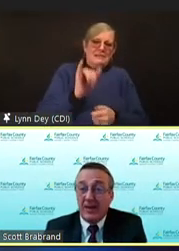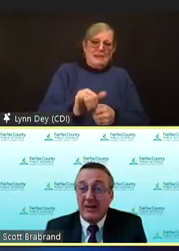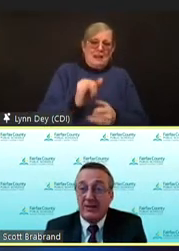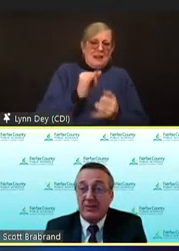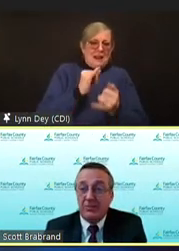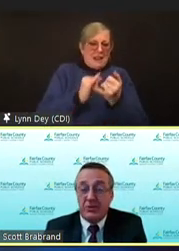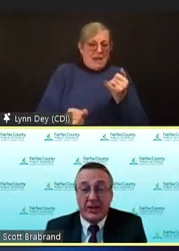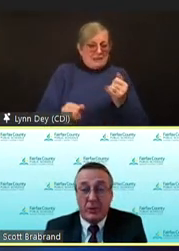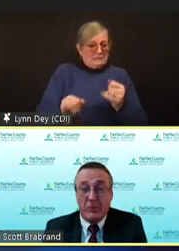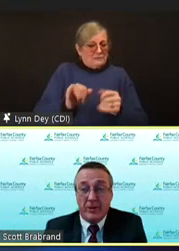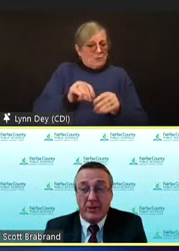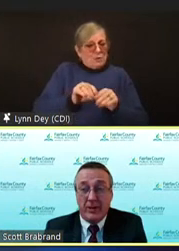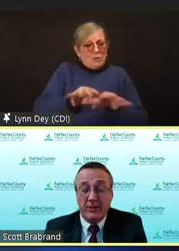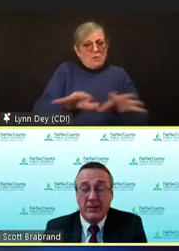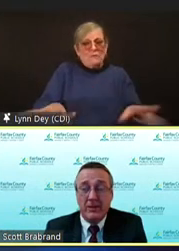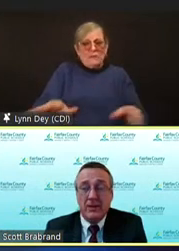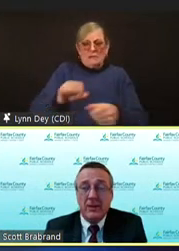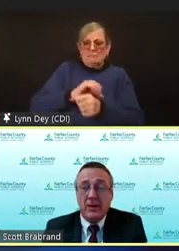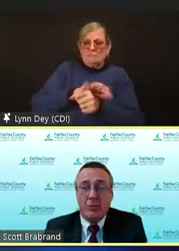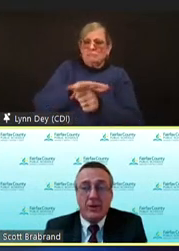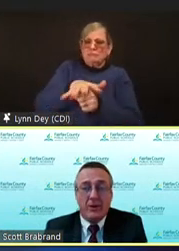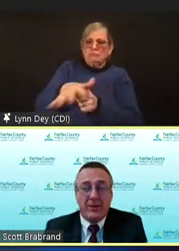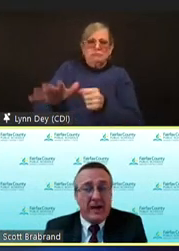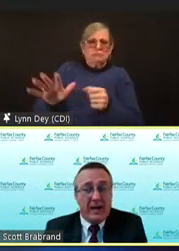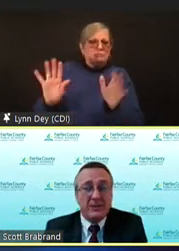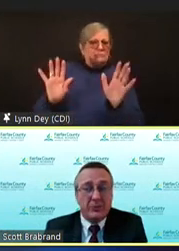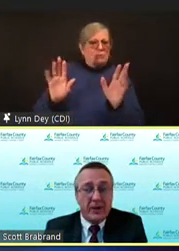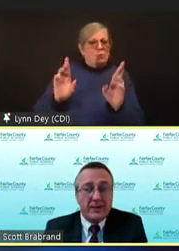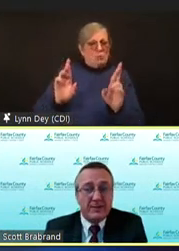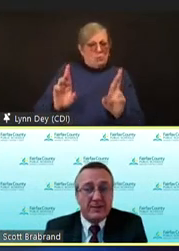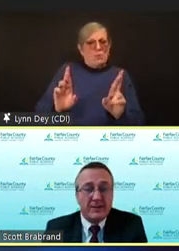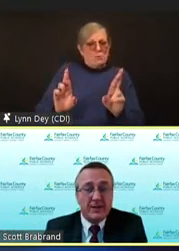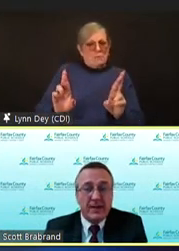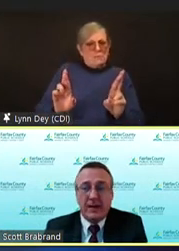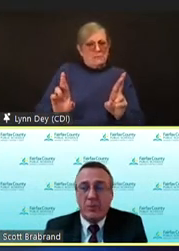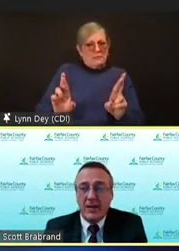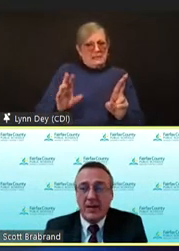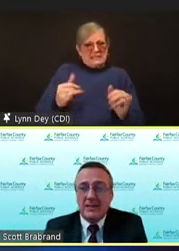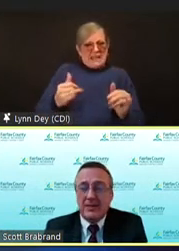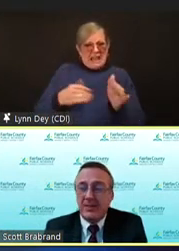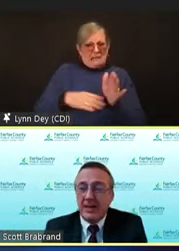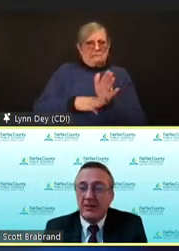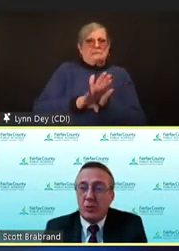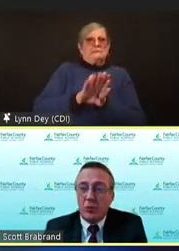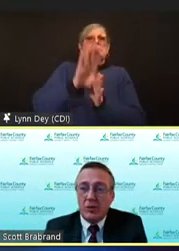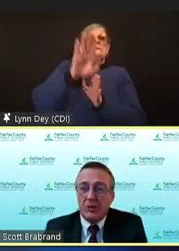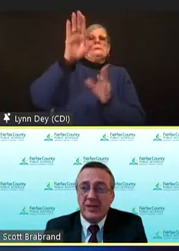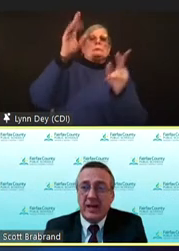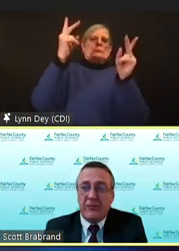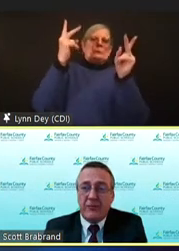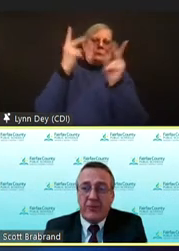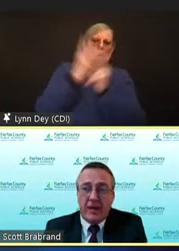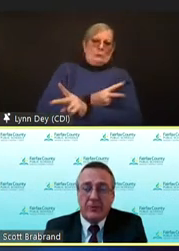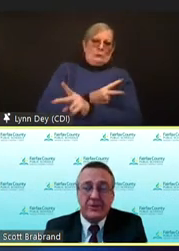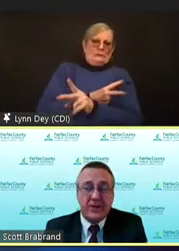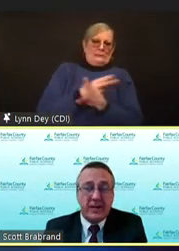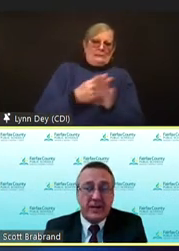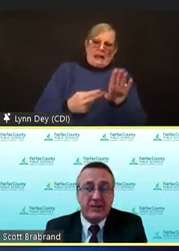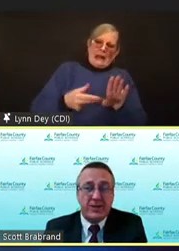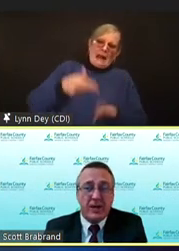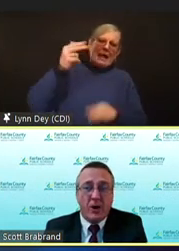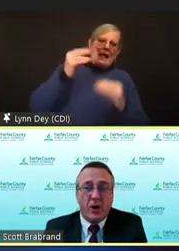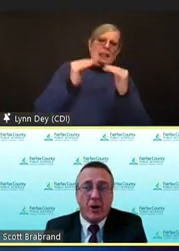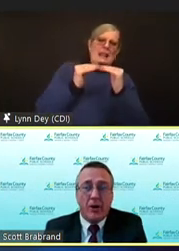last phase, which I hope we are in, we are at the highest rates, and we need to stay the course and follow the